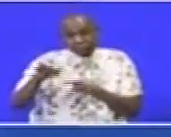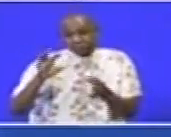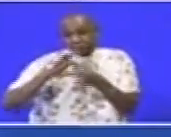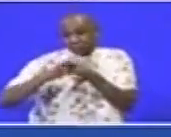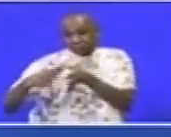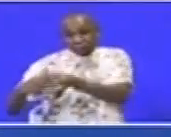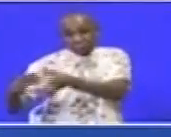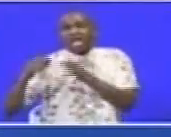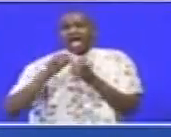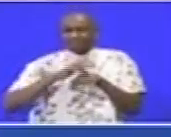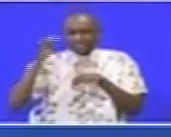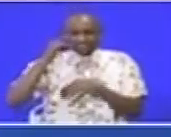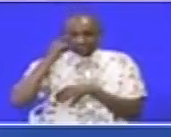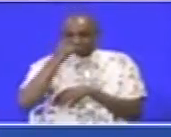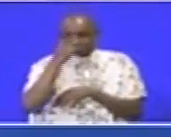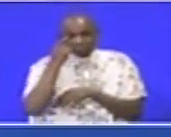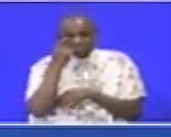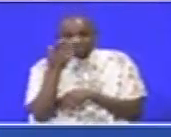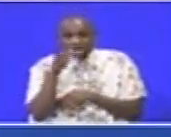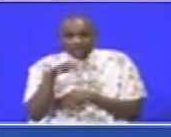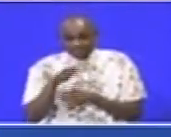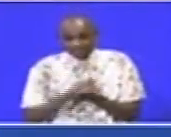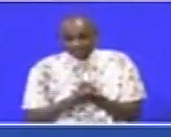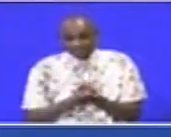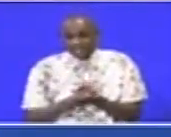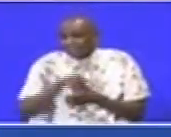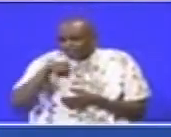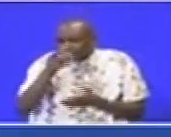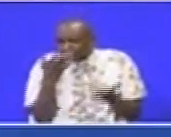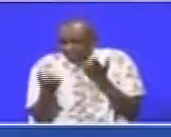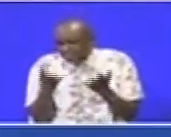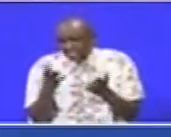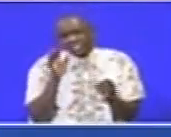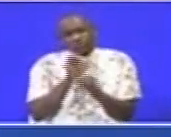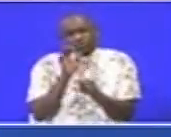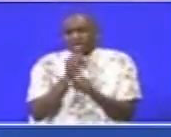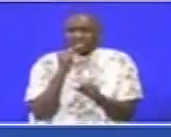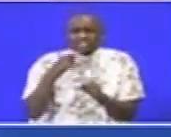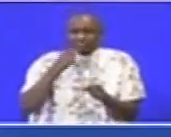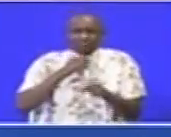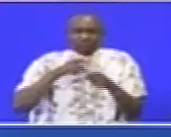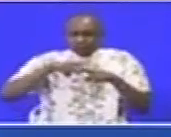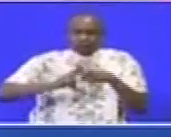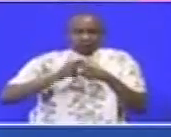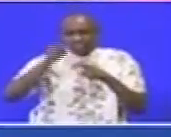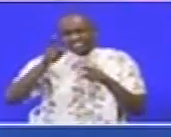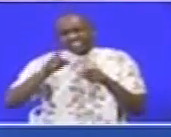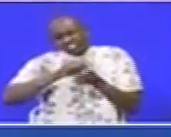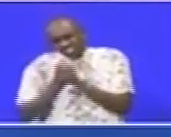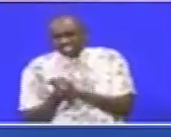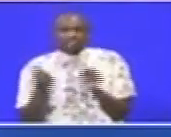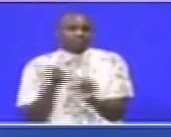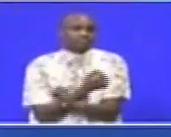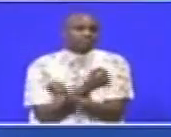affecting the retina and the vitreous. There may not have been much to do to alter that disease